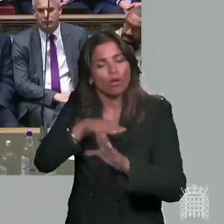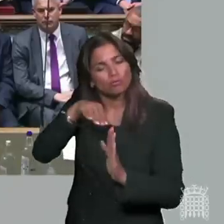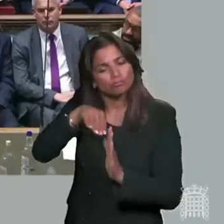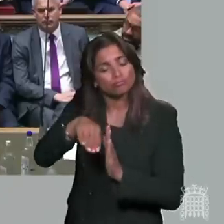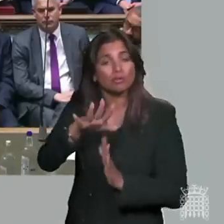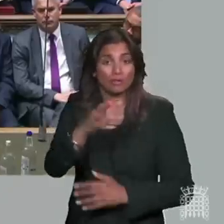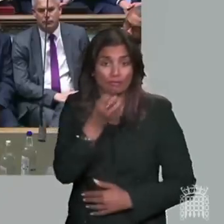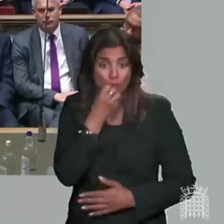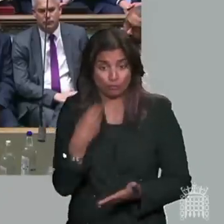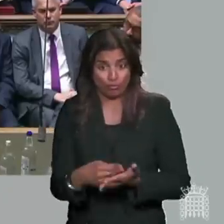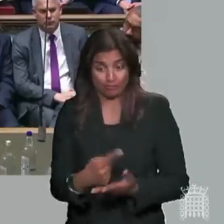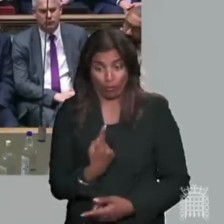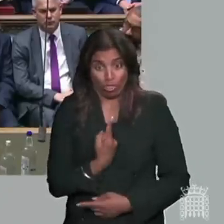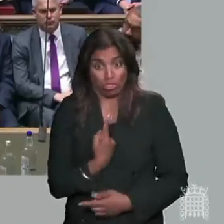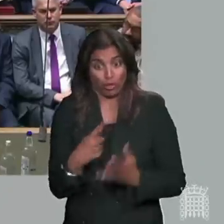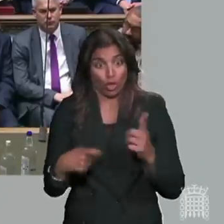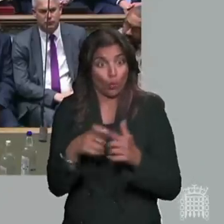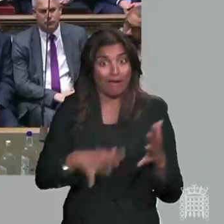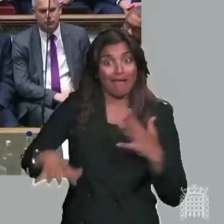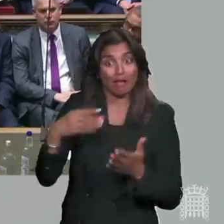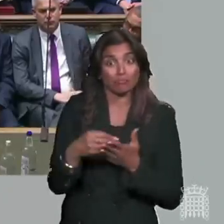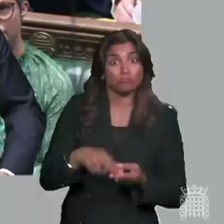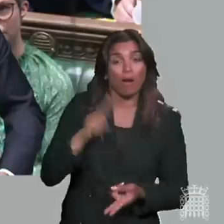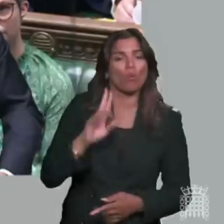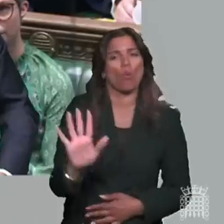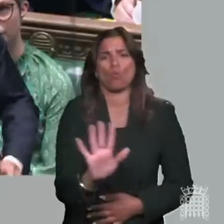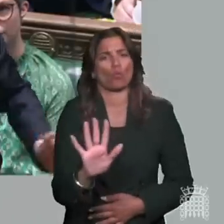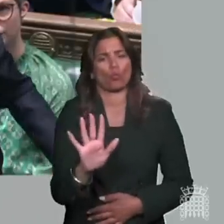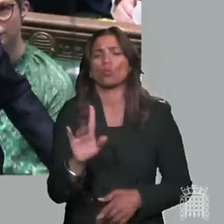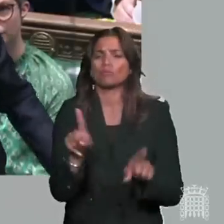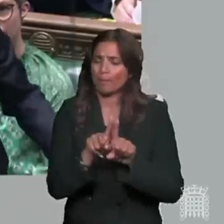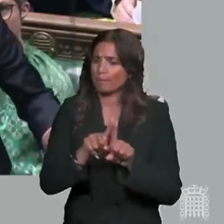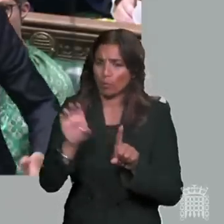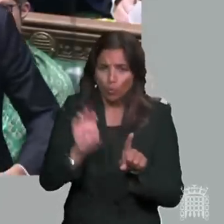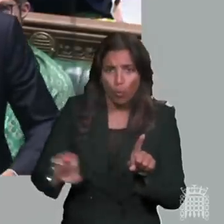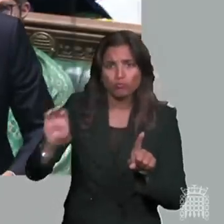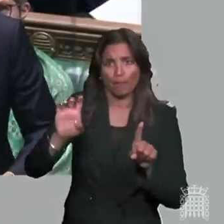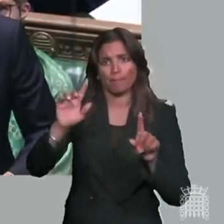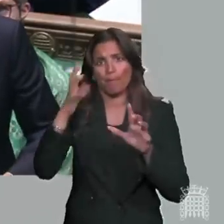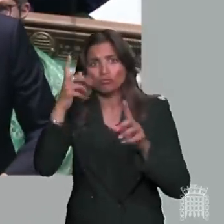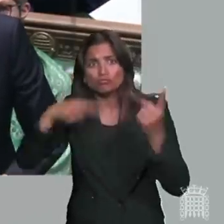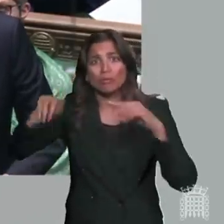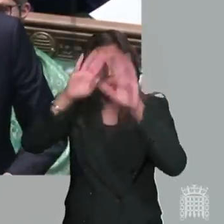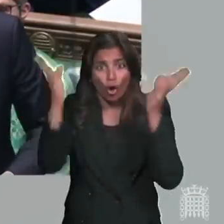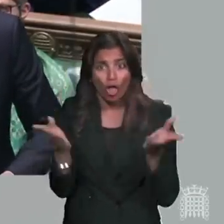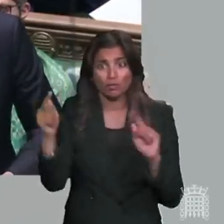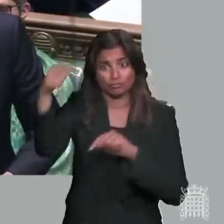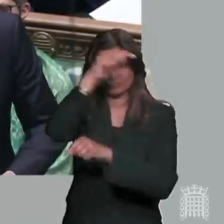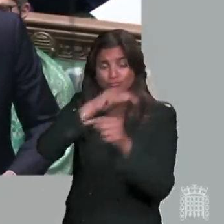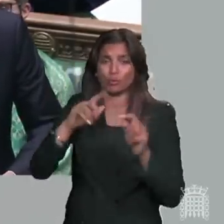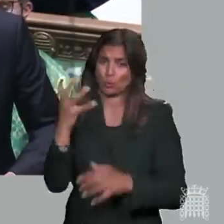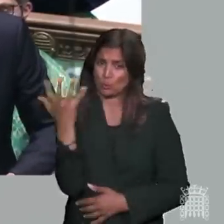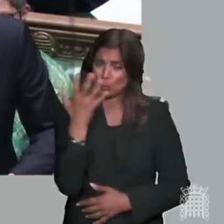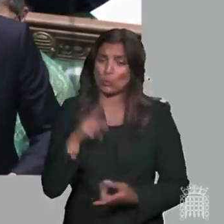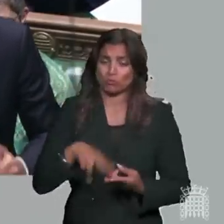prices, we're not alone in experiencing high food price inflation like many other countries in Europe. That's why the Chancellor has already spoken to the CMA, who are looking